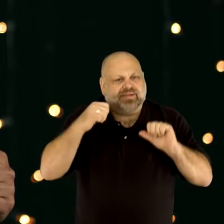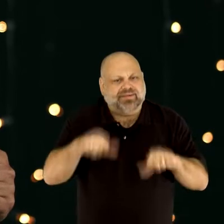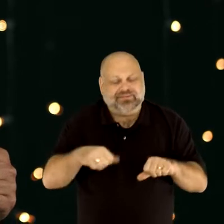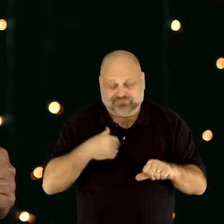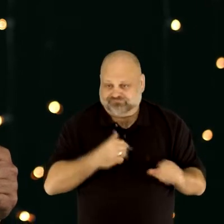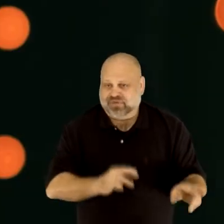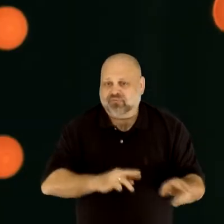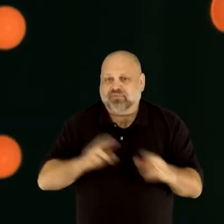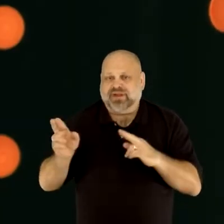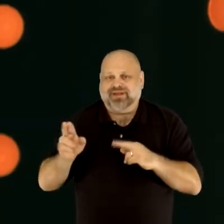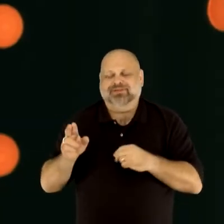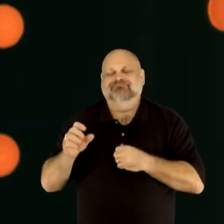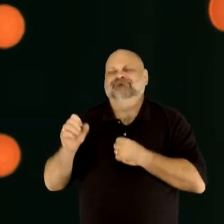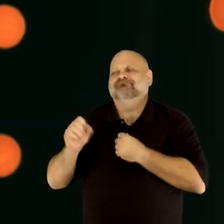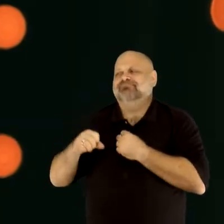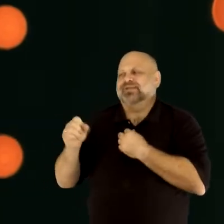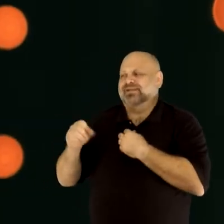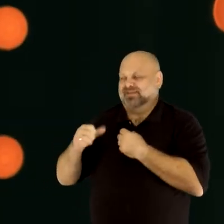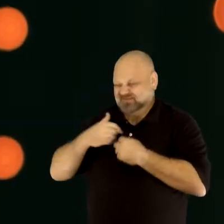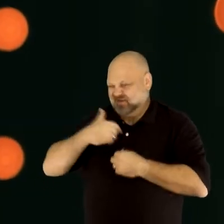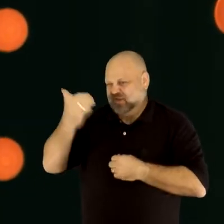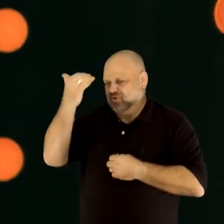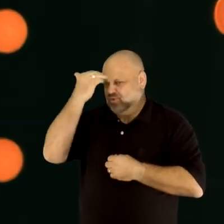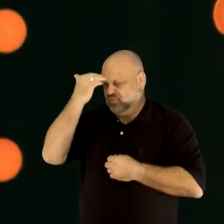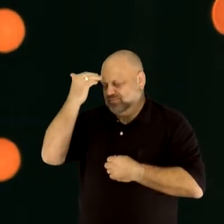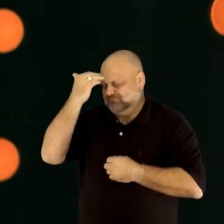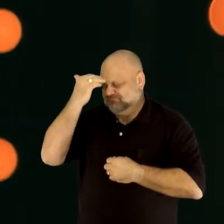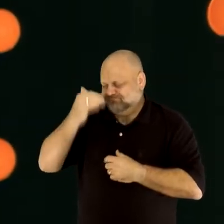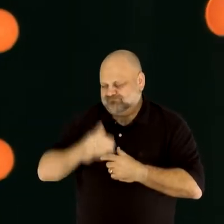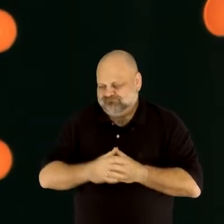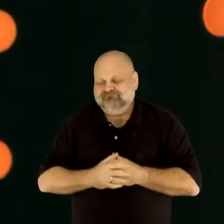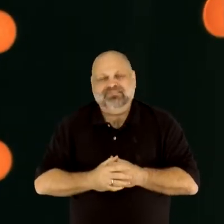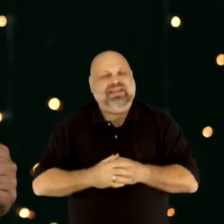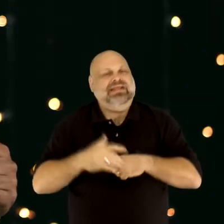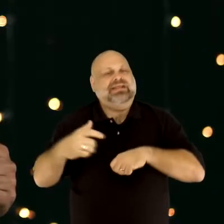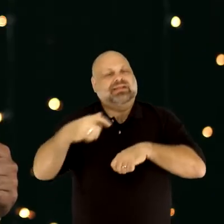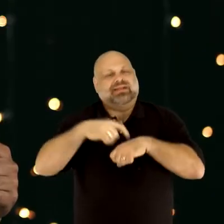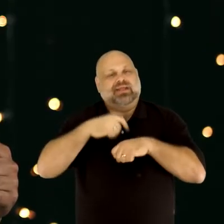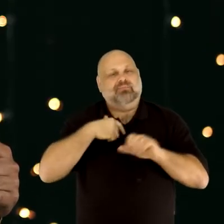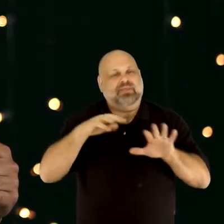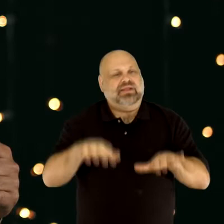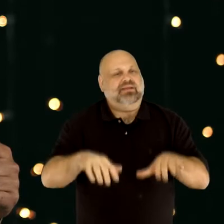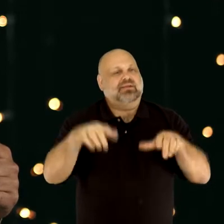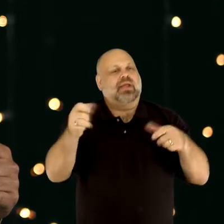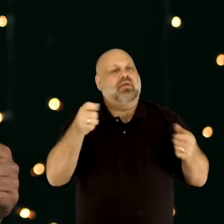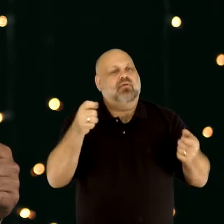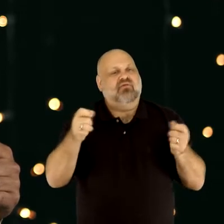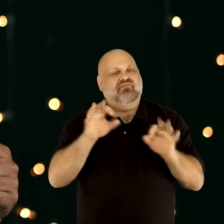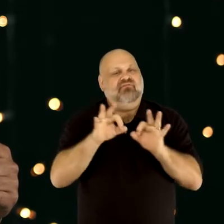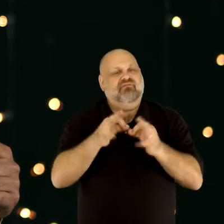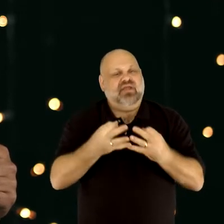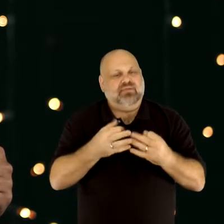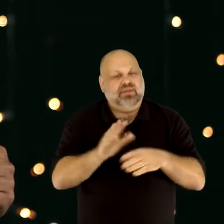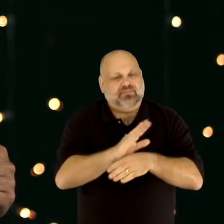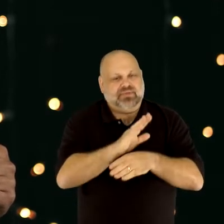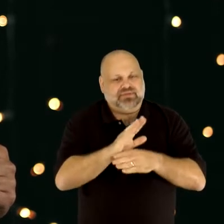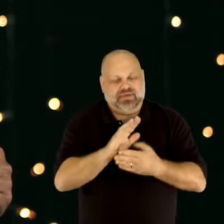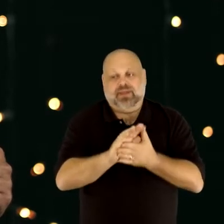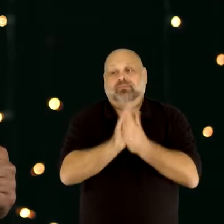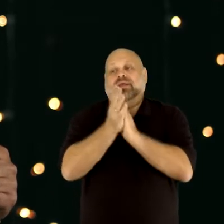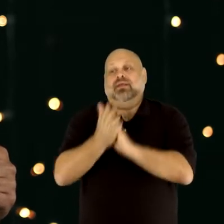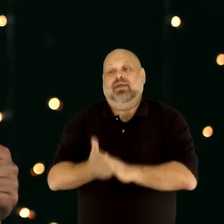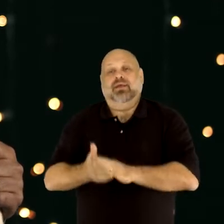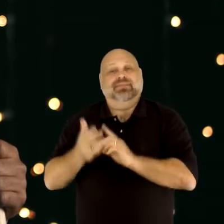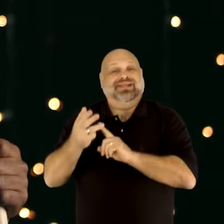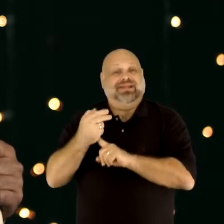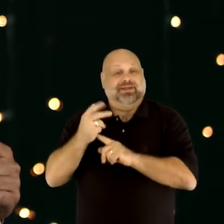I was ready. Yeah, I knew it. It was time for me to take over the family business, become